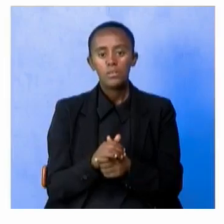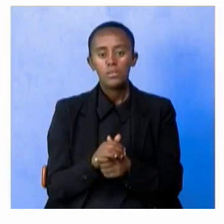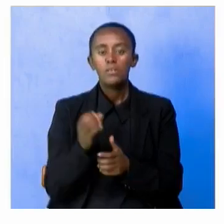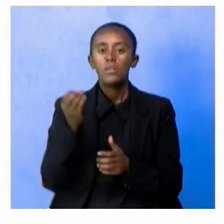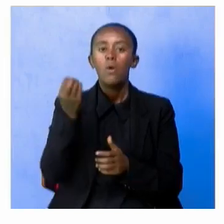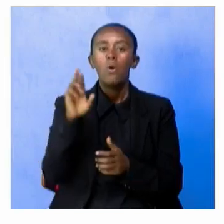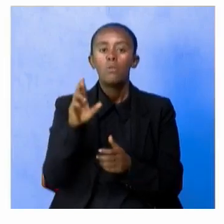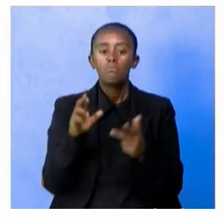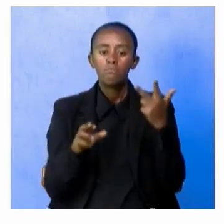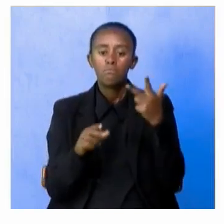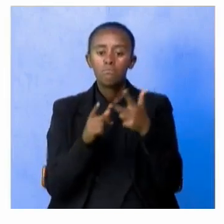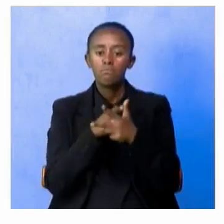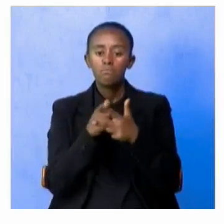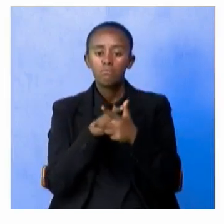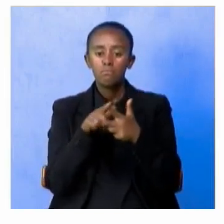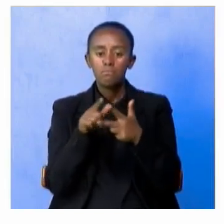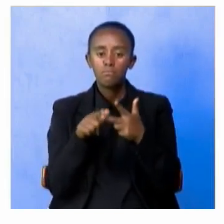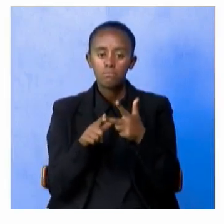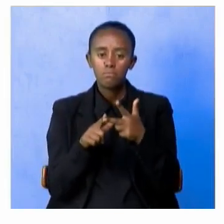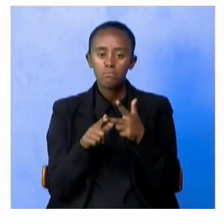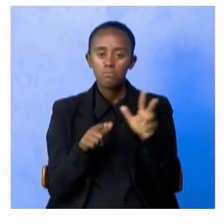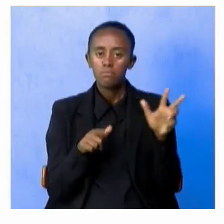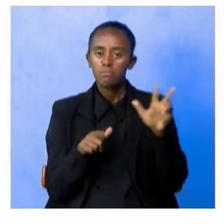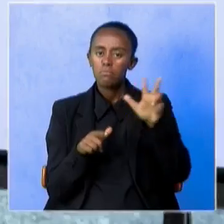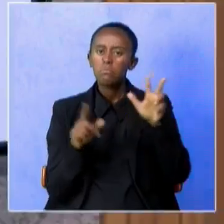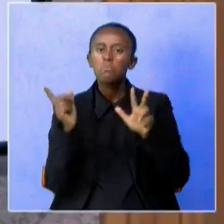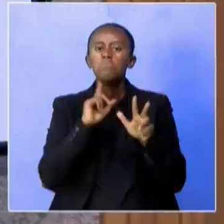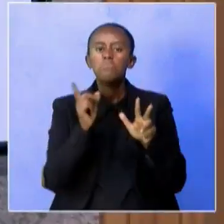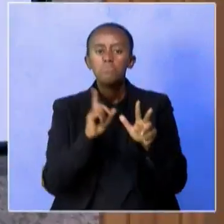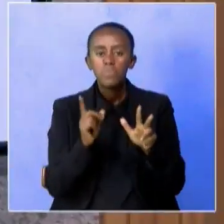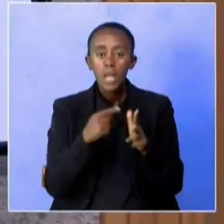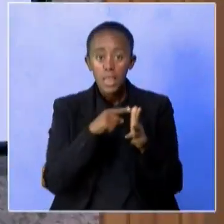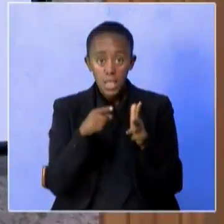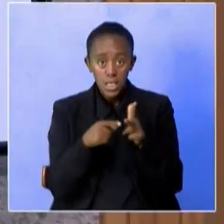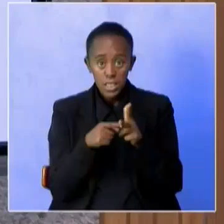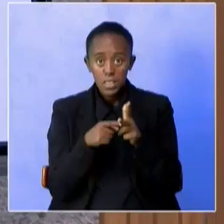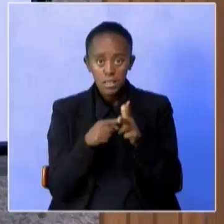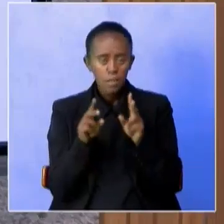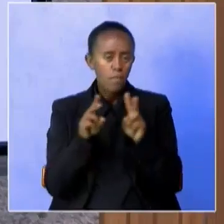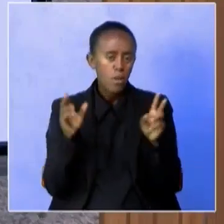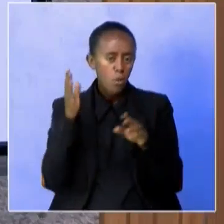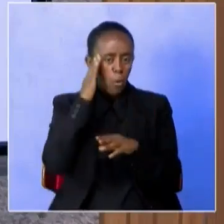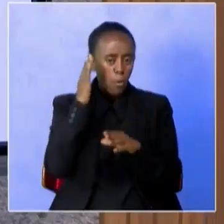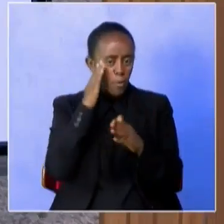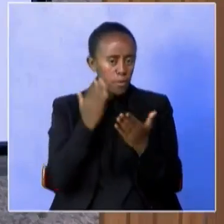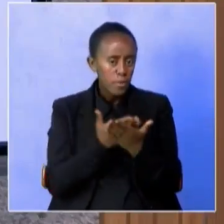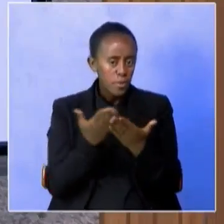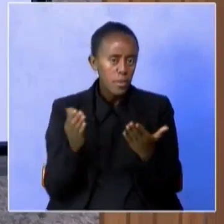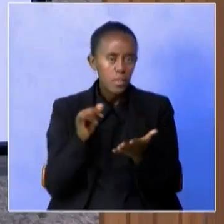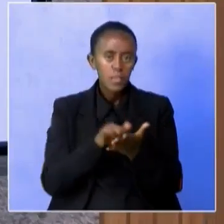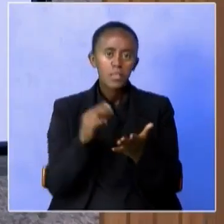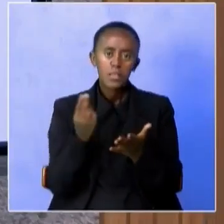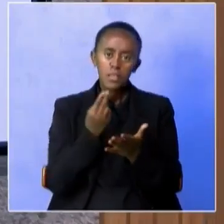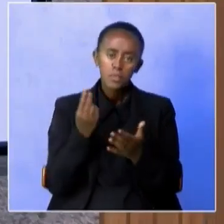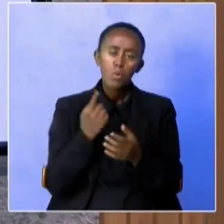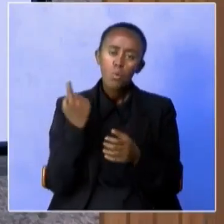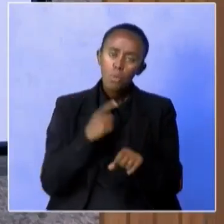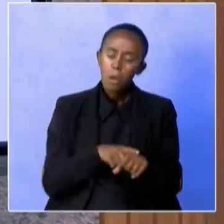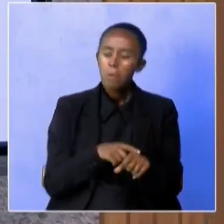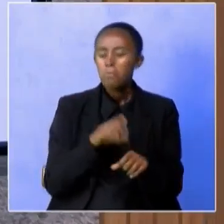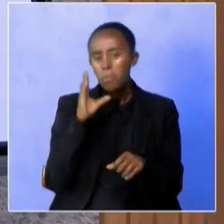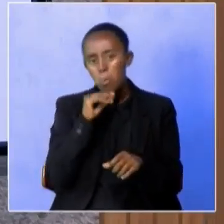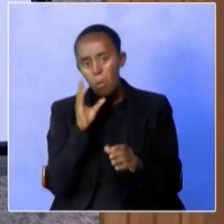or. So what are these 3 things? These are very common things that we use all the time when